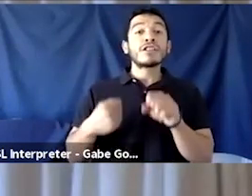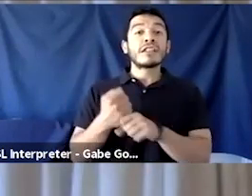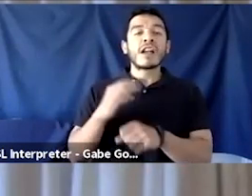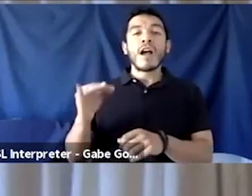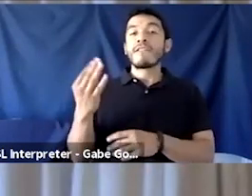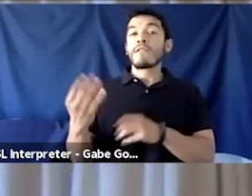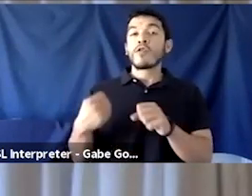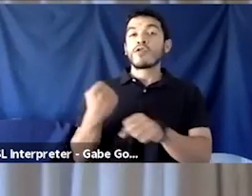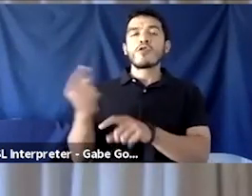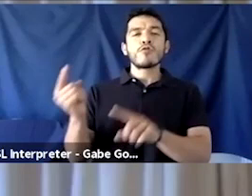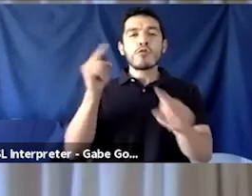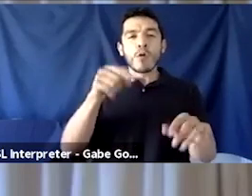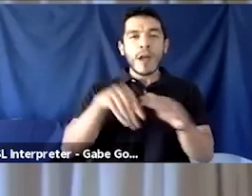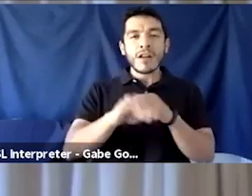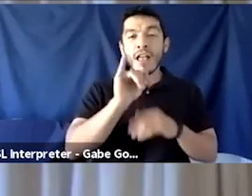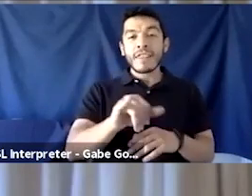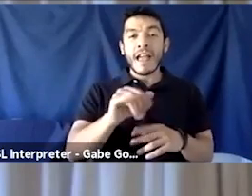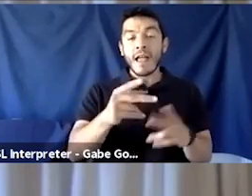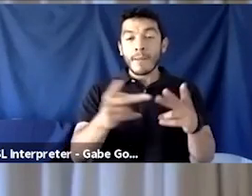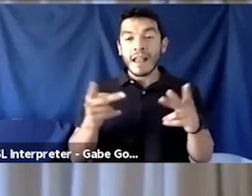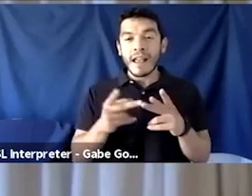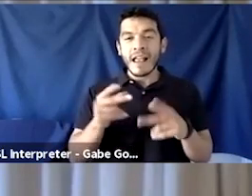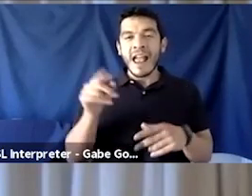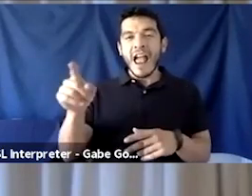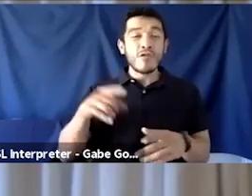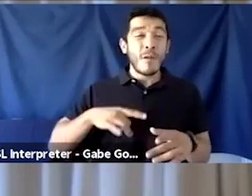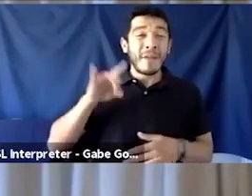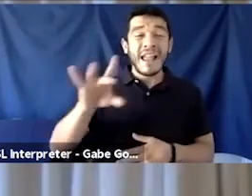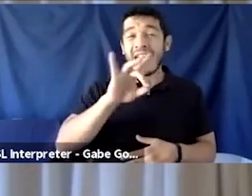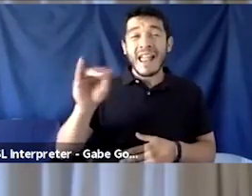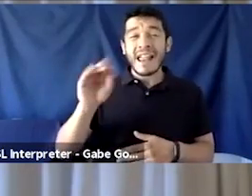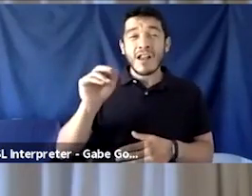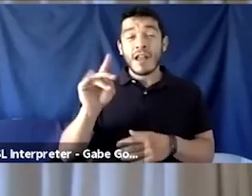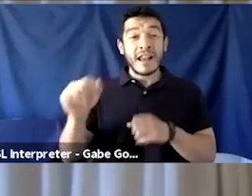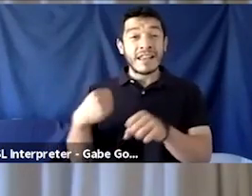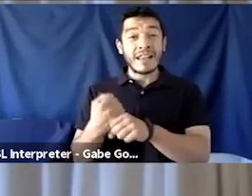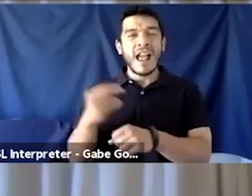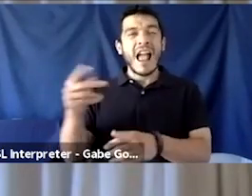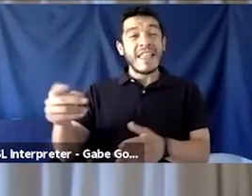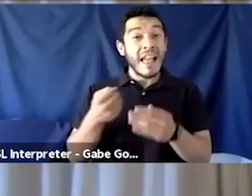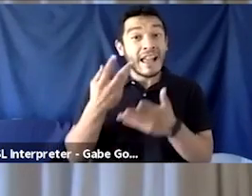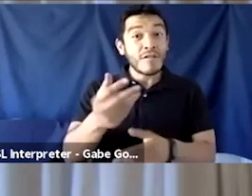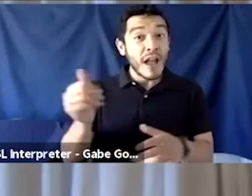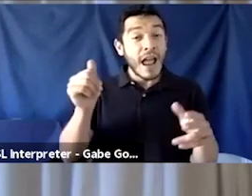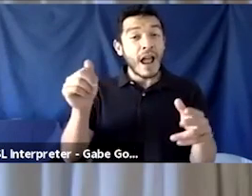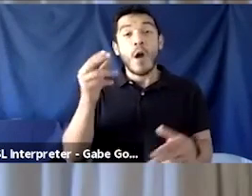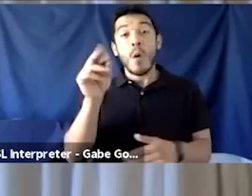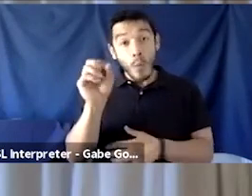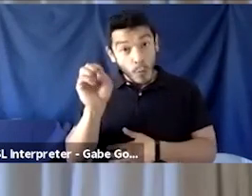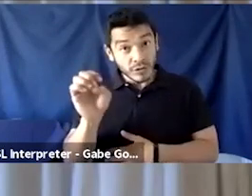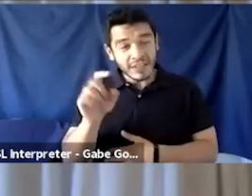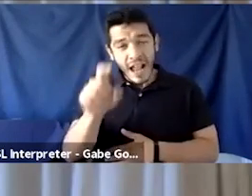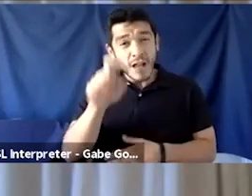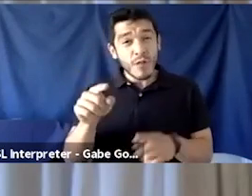4 years you go into that school, you're paying $80,000 a year. They give you a horse and you have to shepherd this horse through